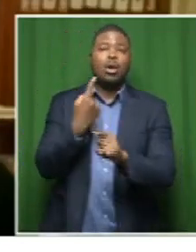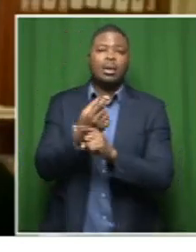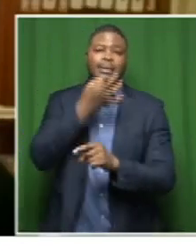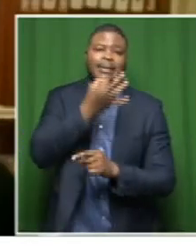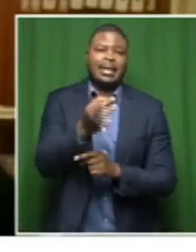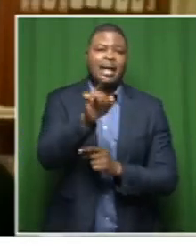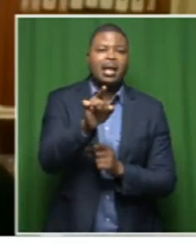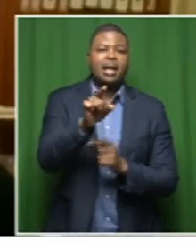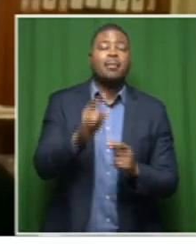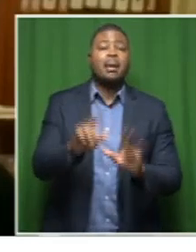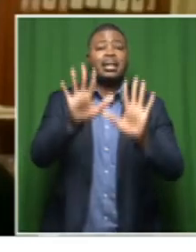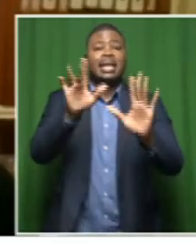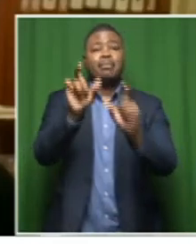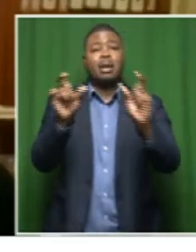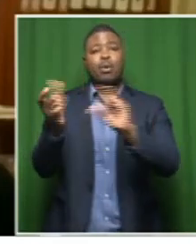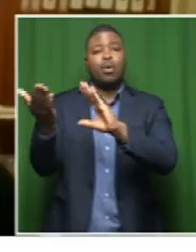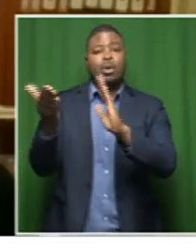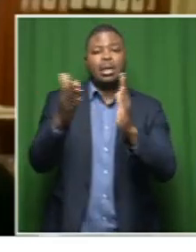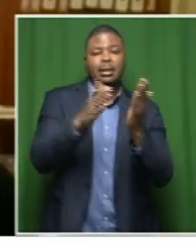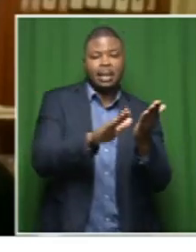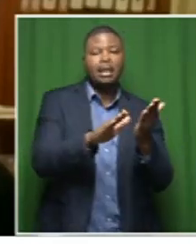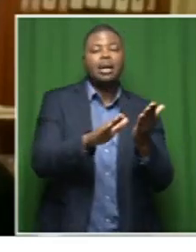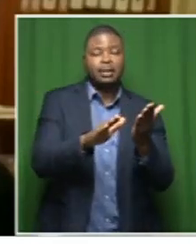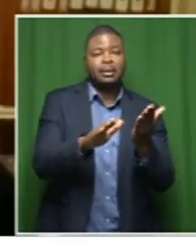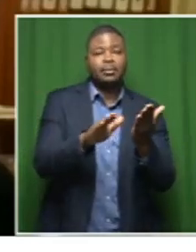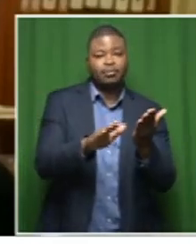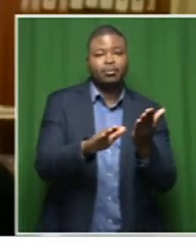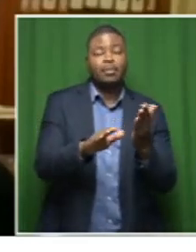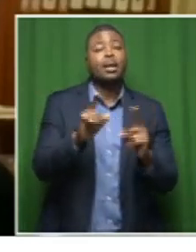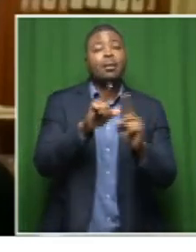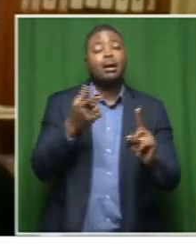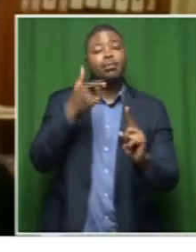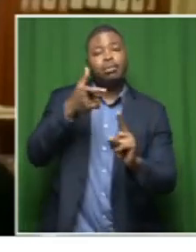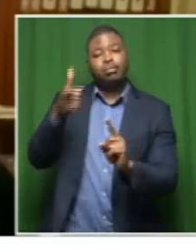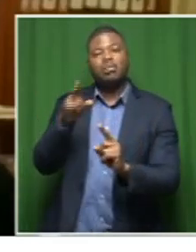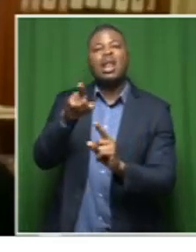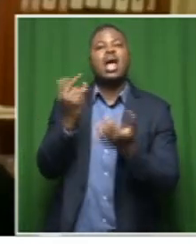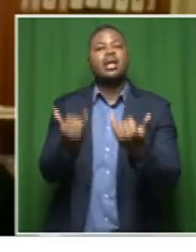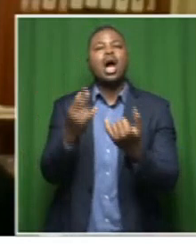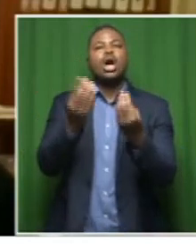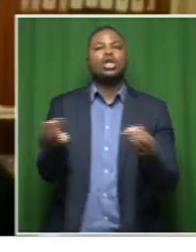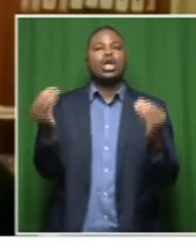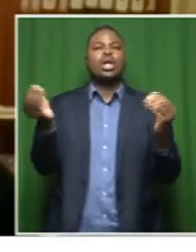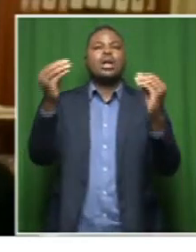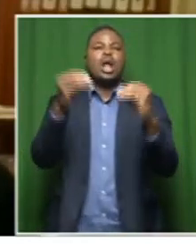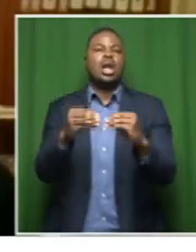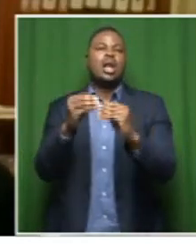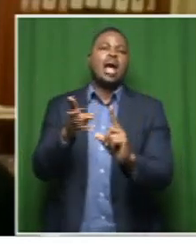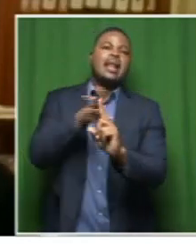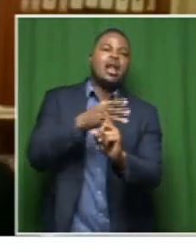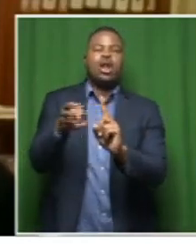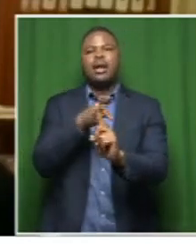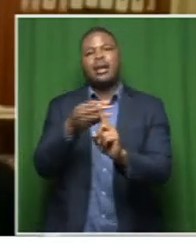those earlier 10 deaths, the massacre was justified. And as a result, they've done no work to make